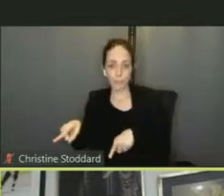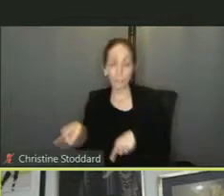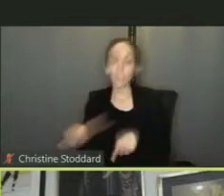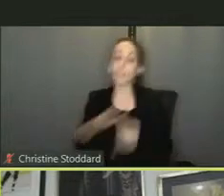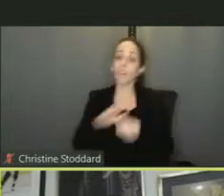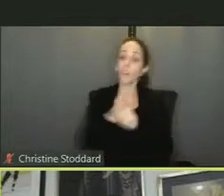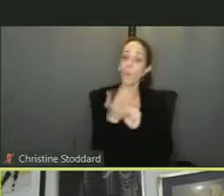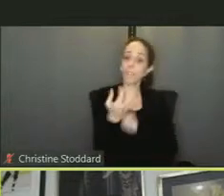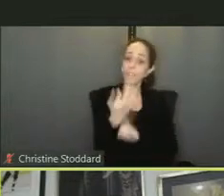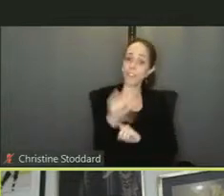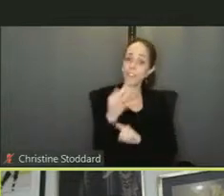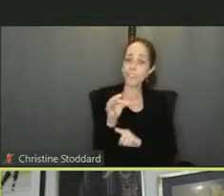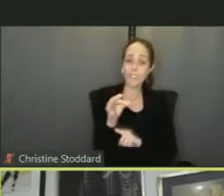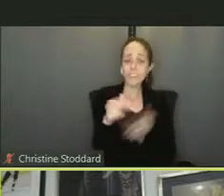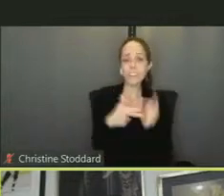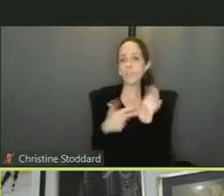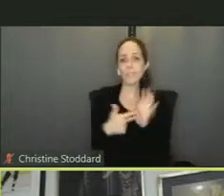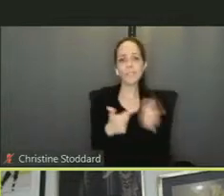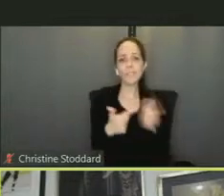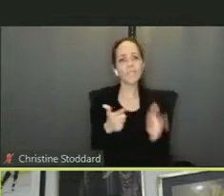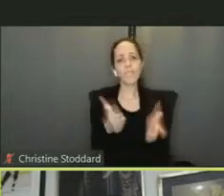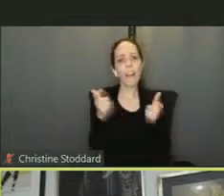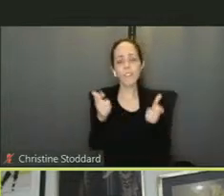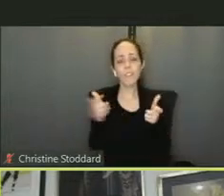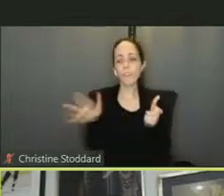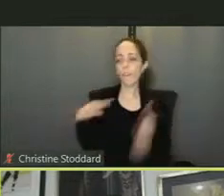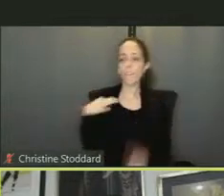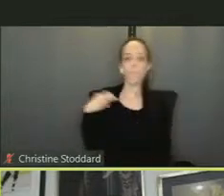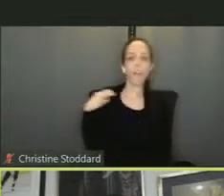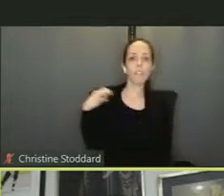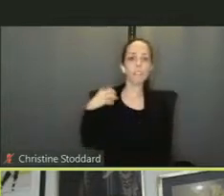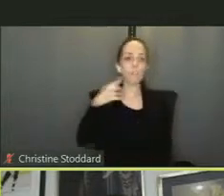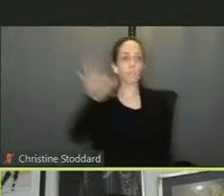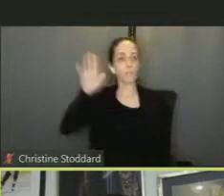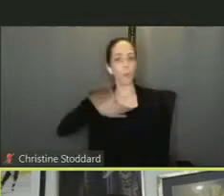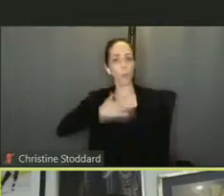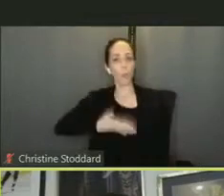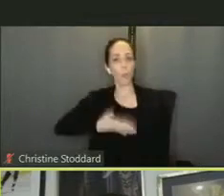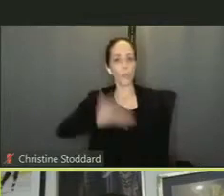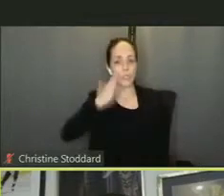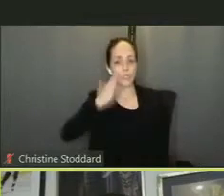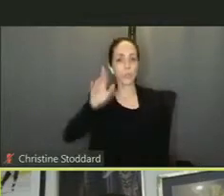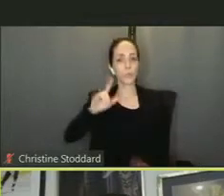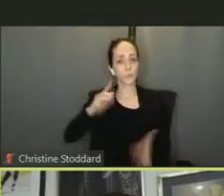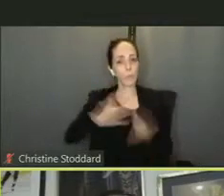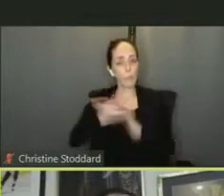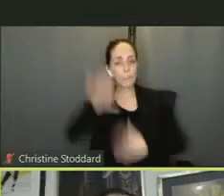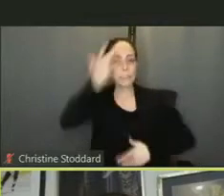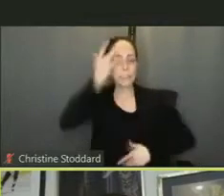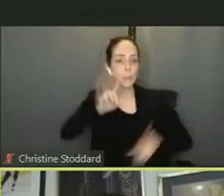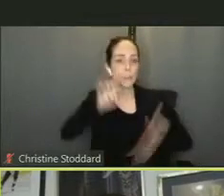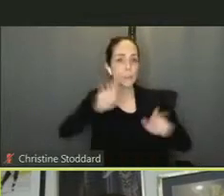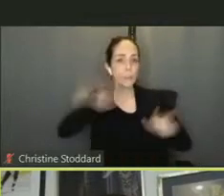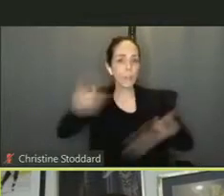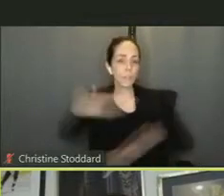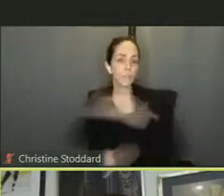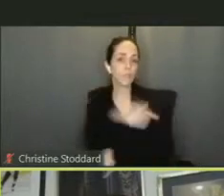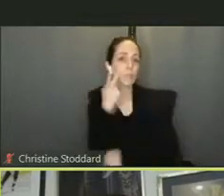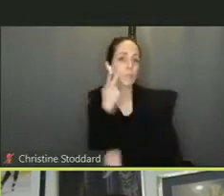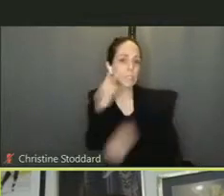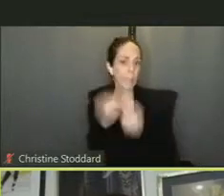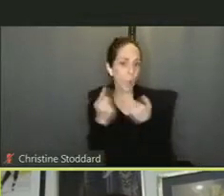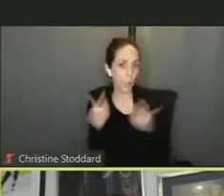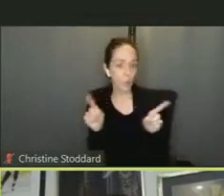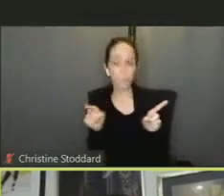it actually took only a few months, unfortunately, but fortunately that it sped it up, for them to collect enough data to make